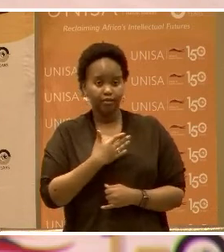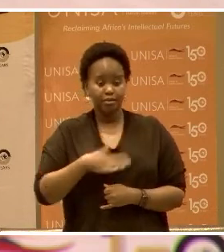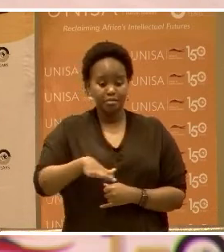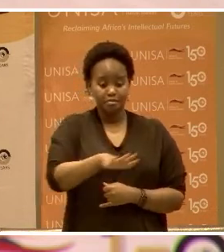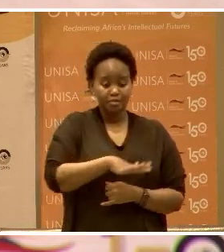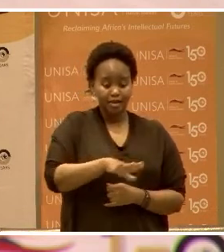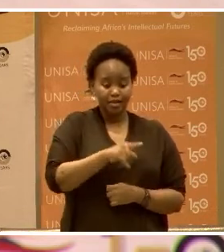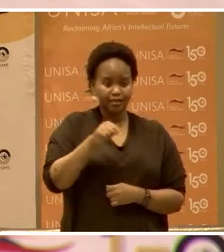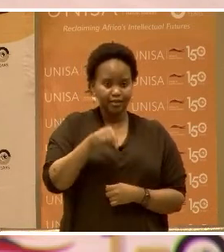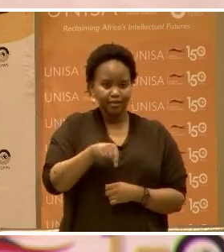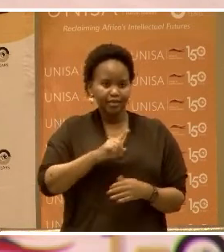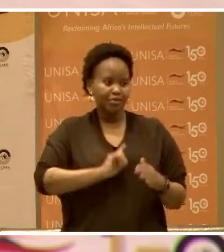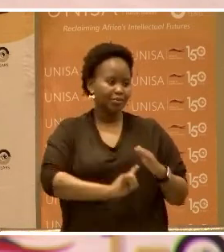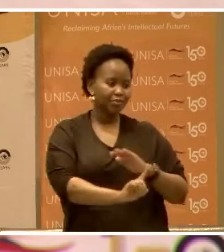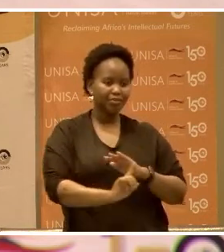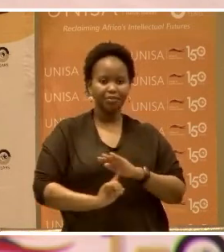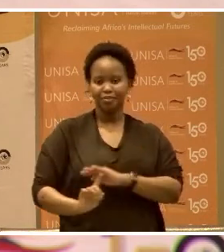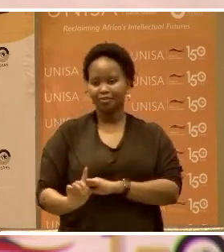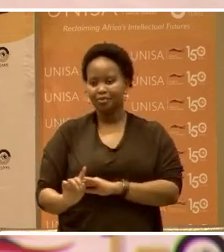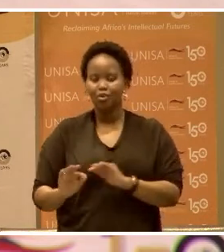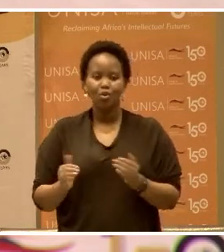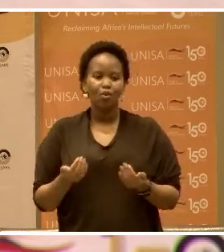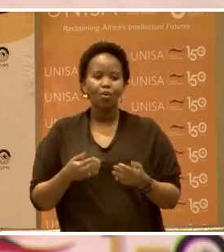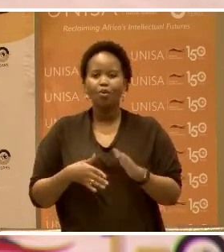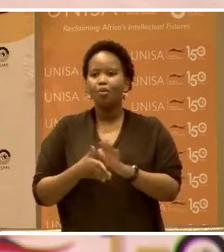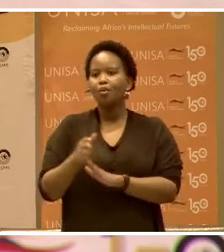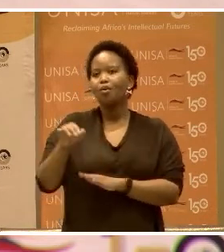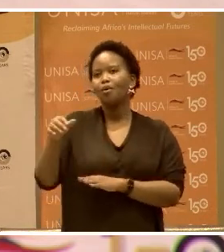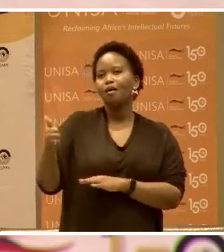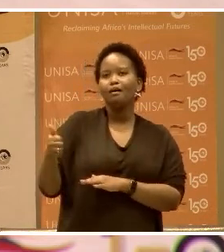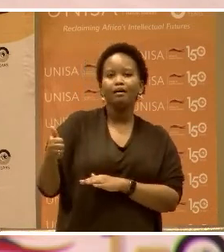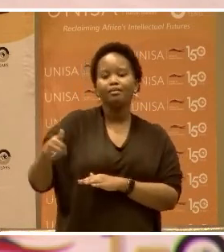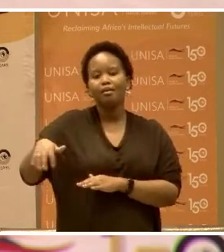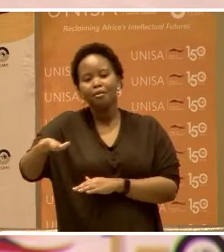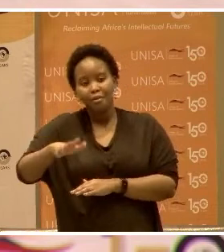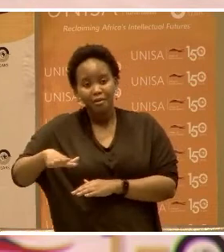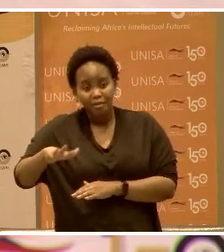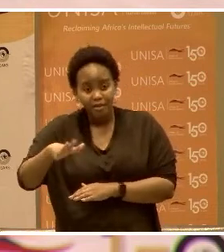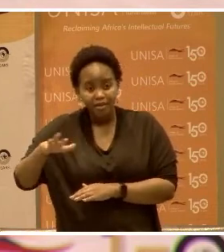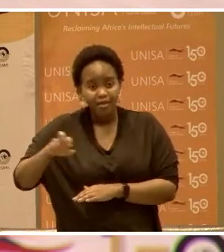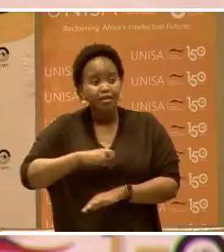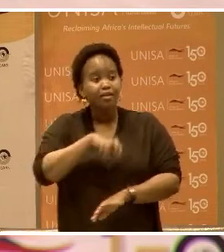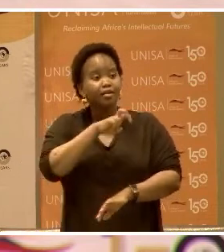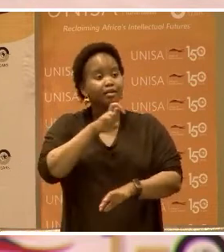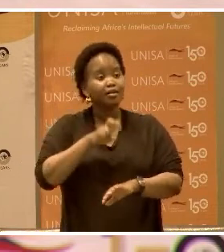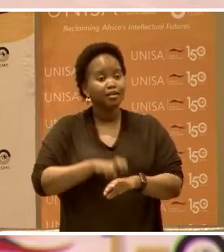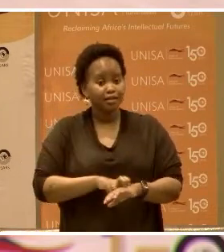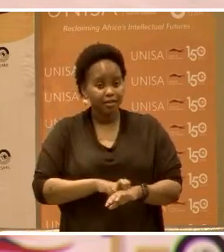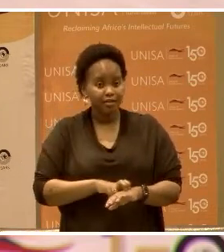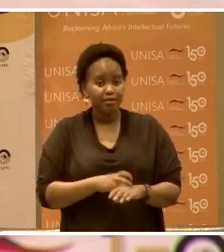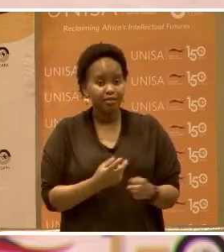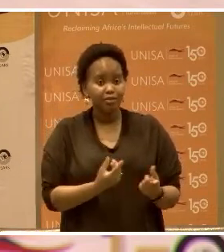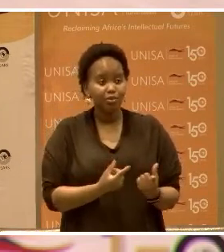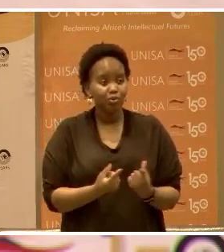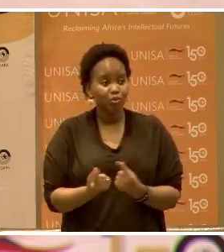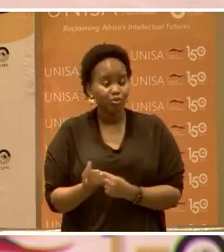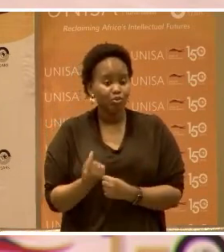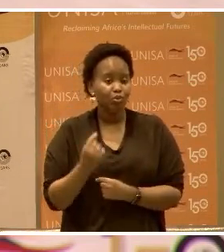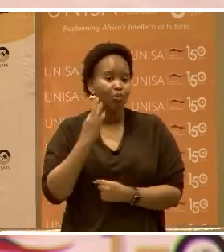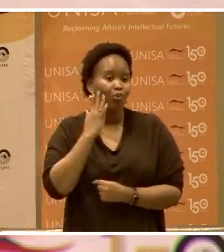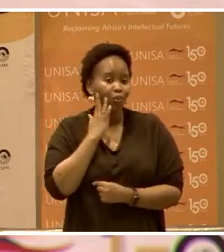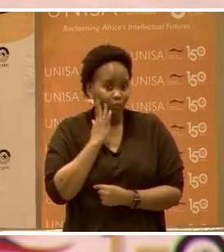the Valley of Waves and express the waves there, you need to do that